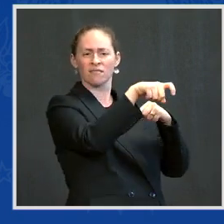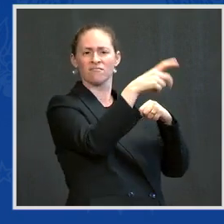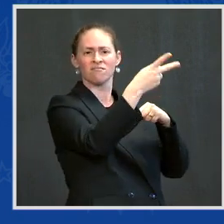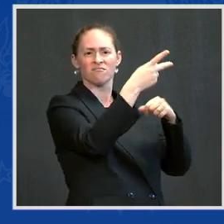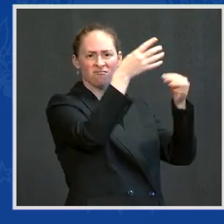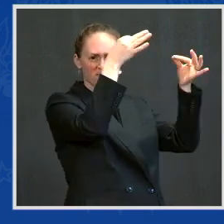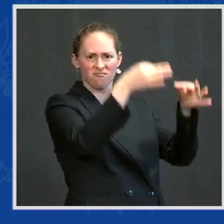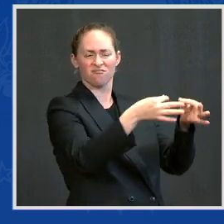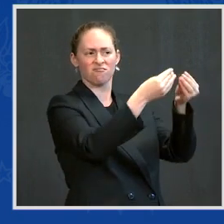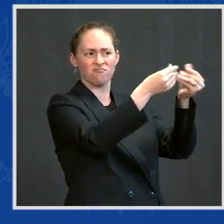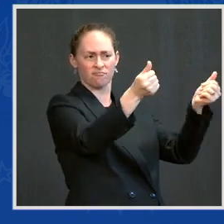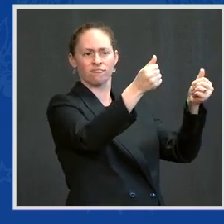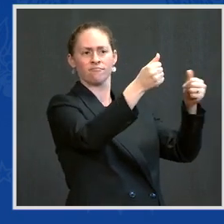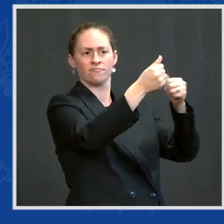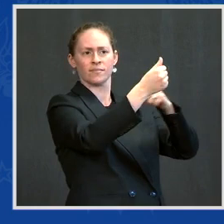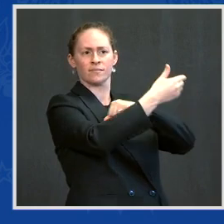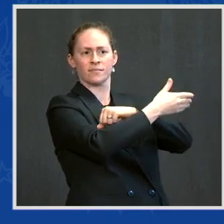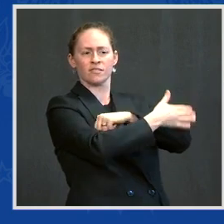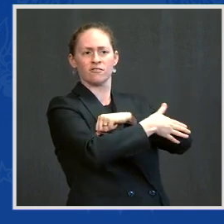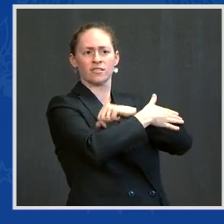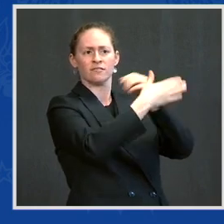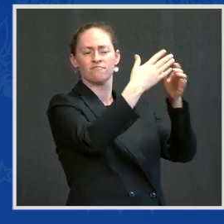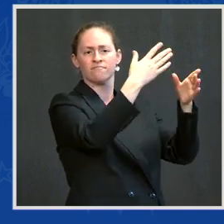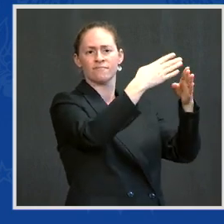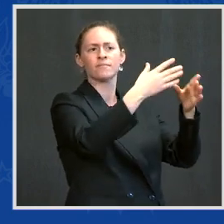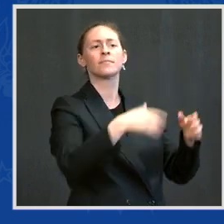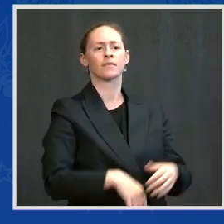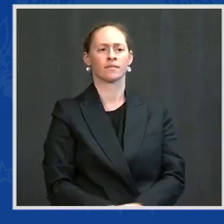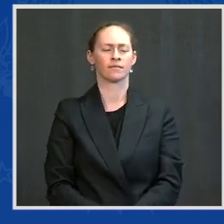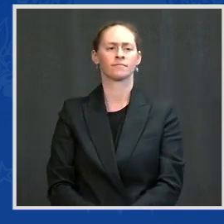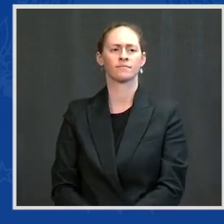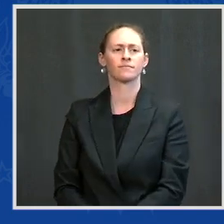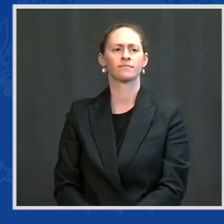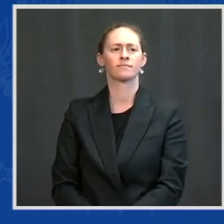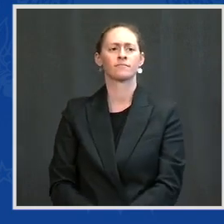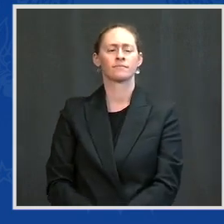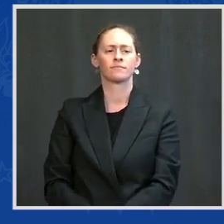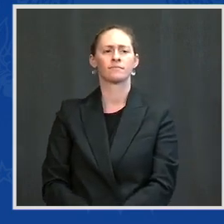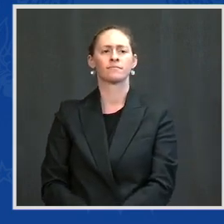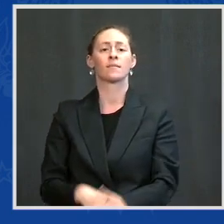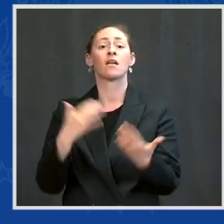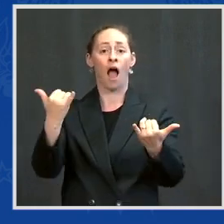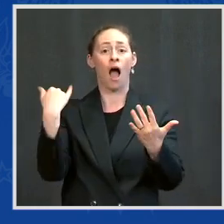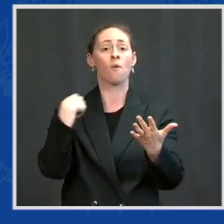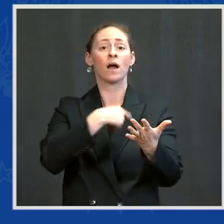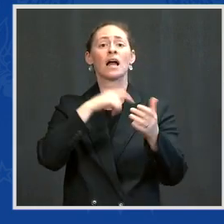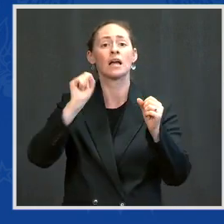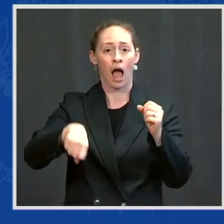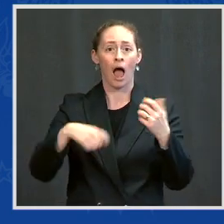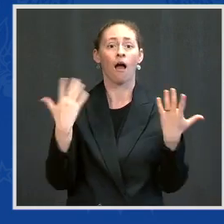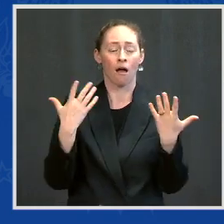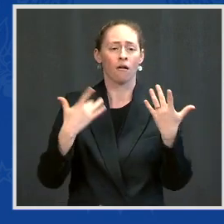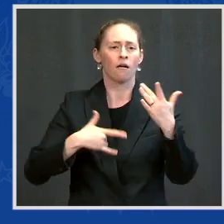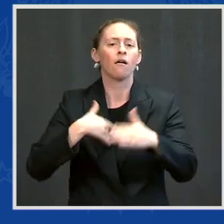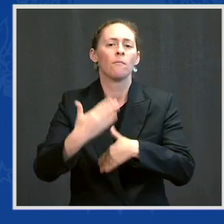And what I'm convinced of is that we can now move, as I did even before I was able to